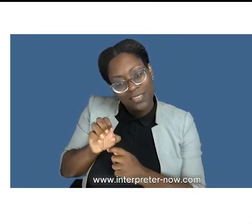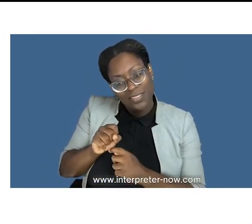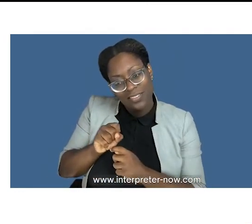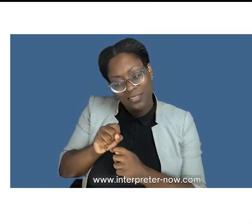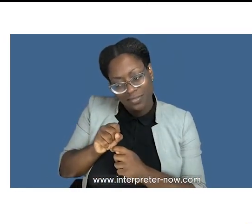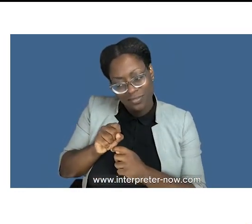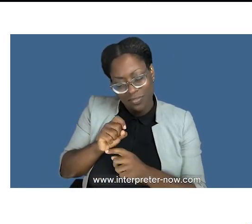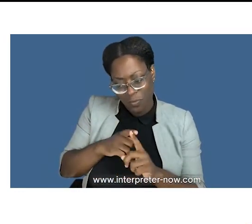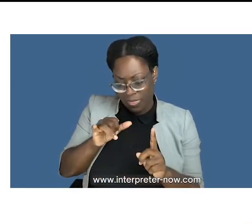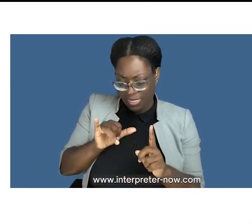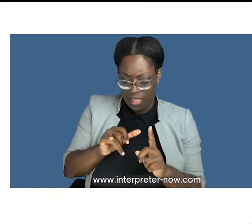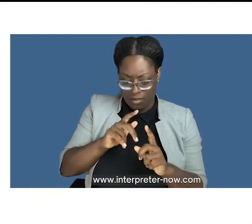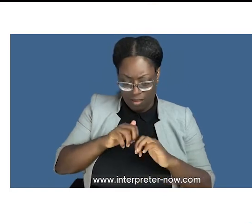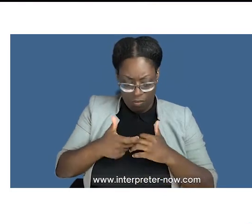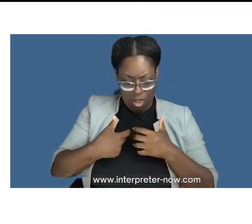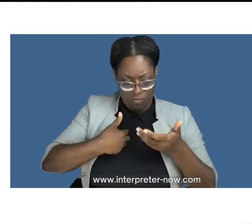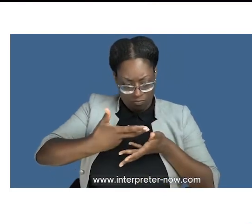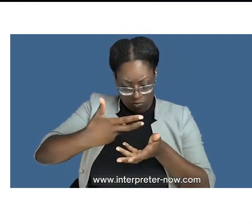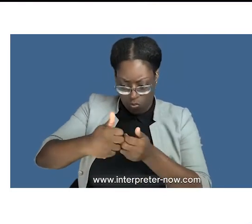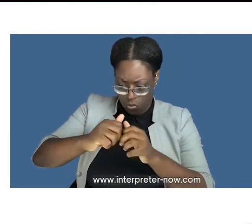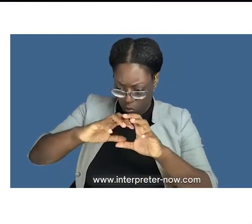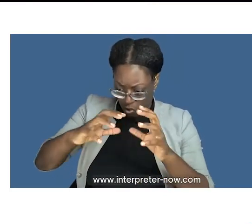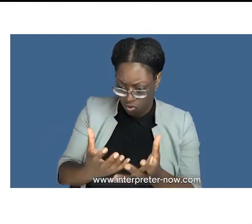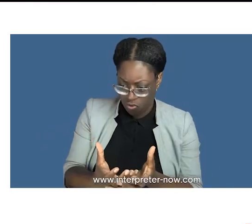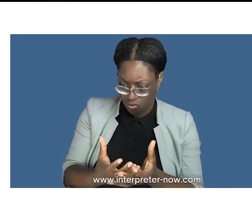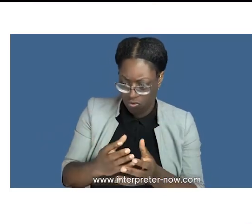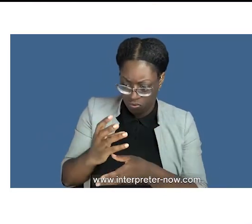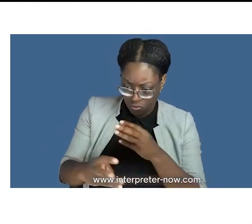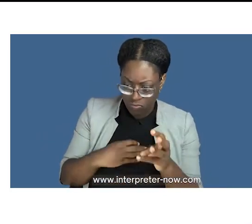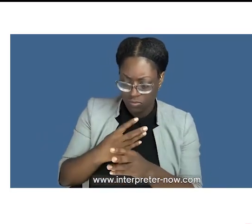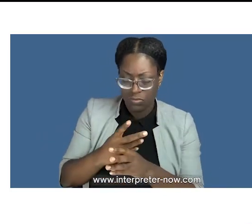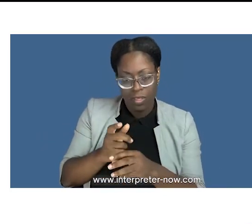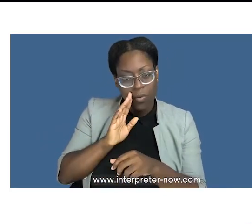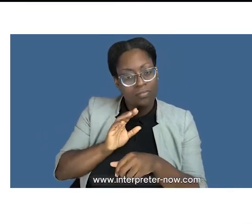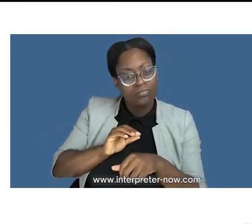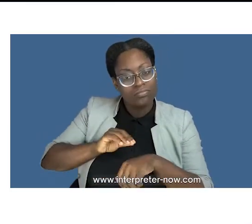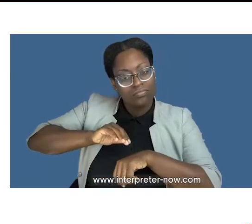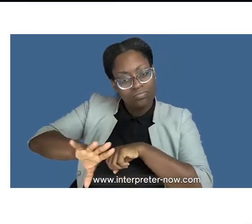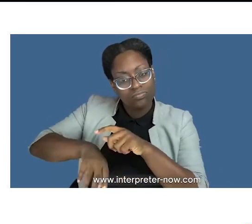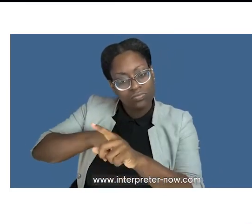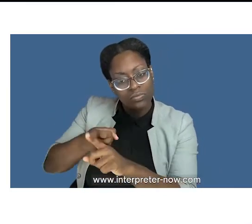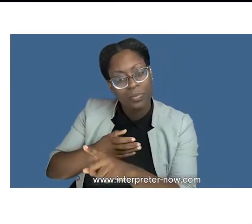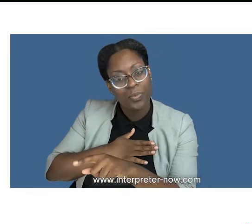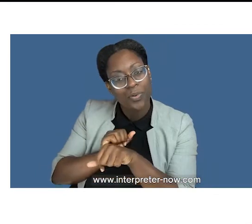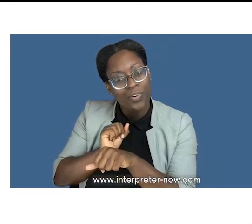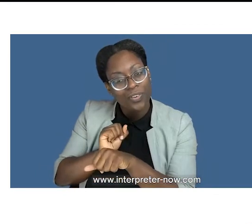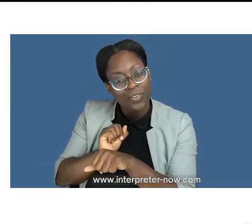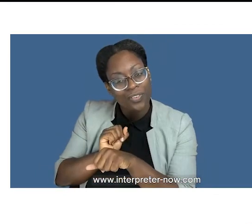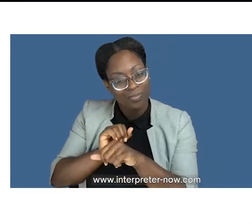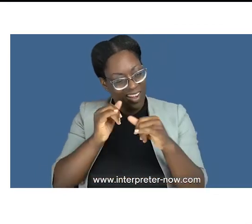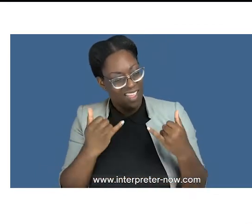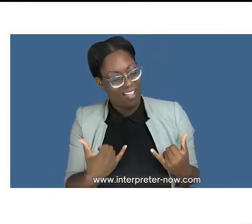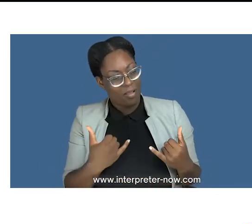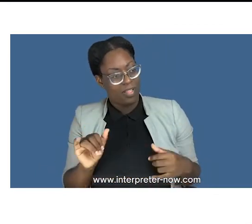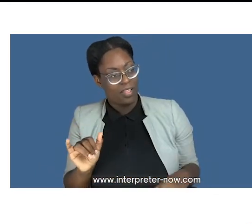own day-to-day affecting my work? And I think now I'm starting to ask those questions, like the information that I'm consuming